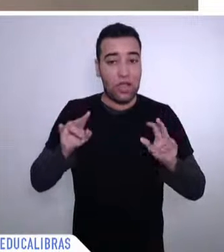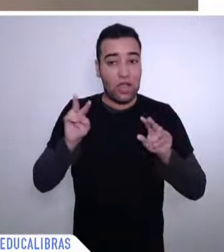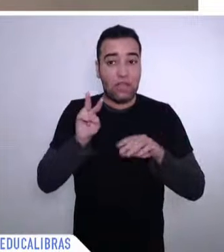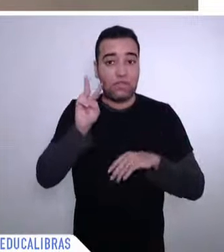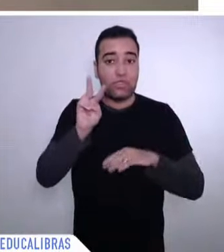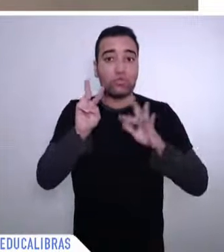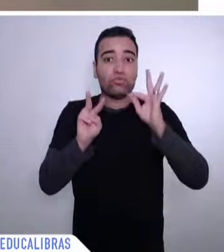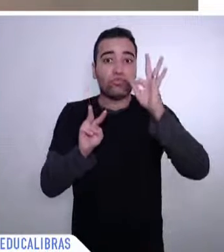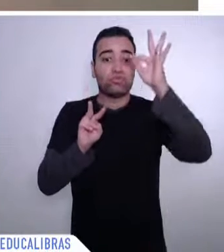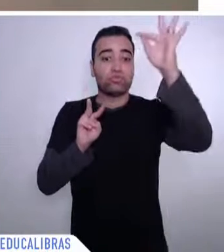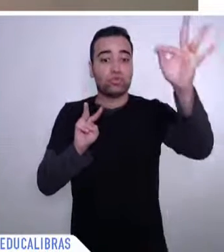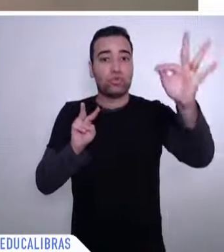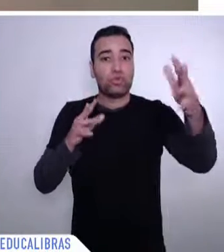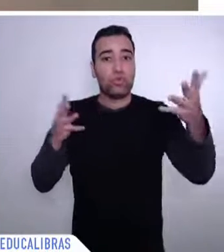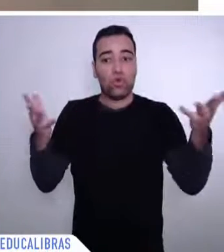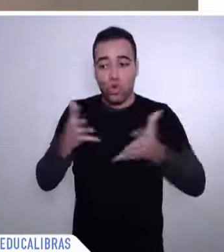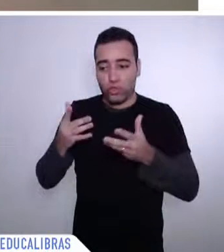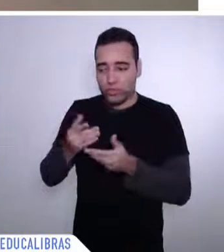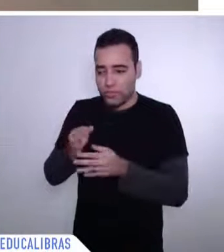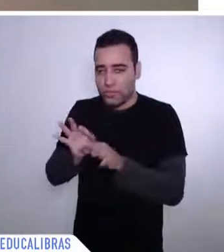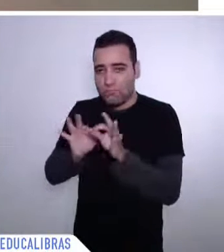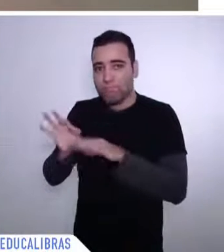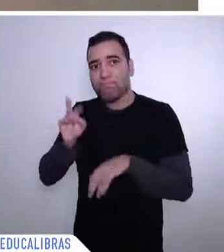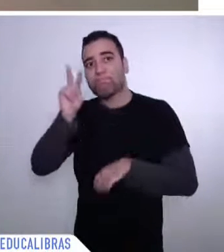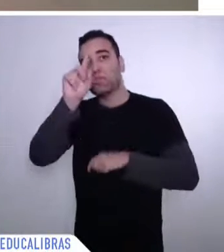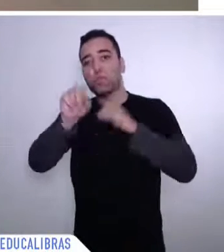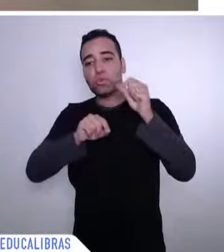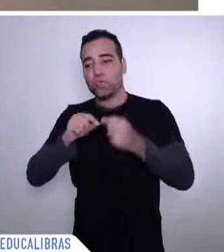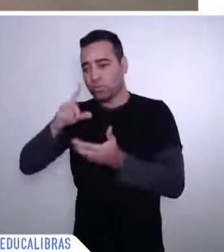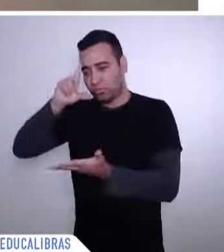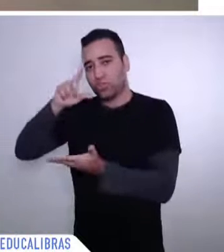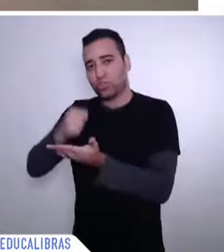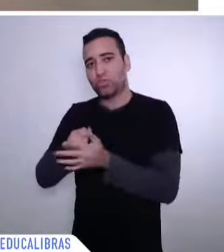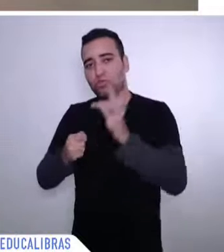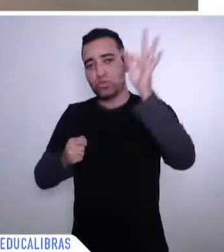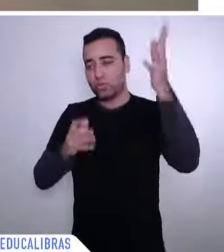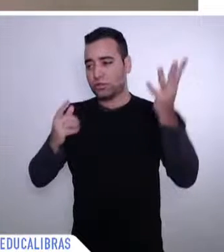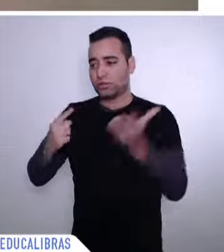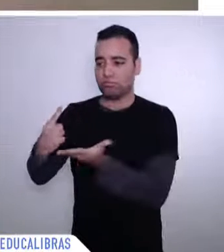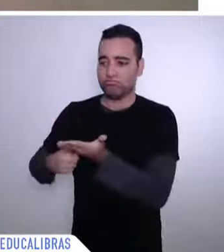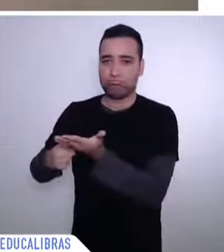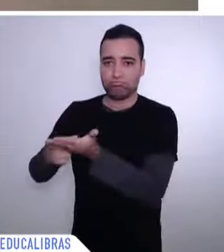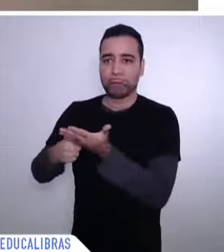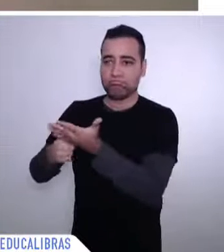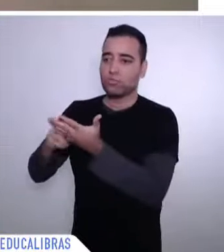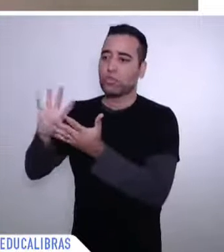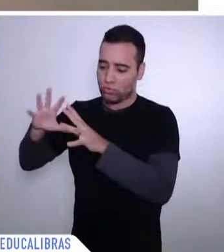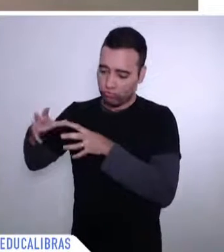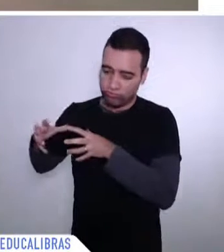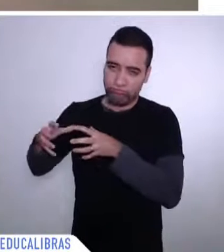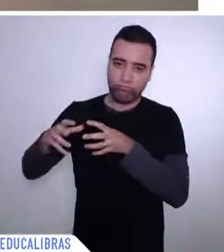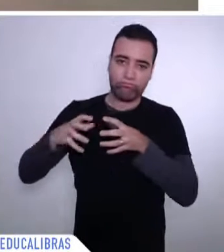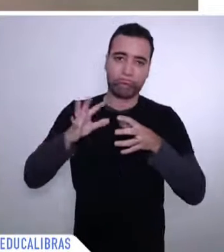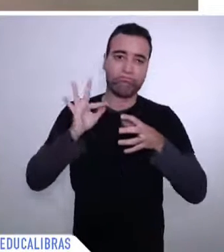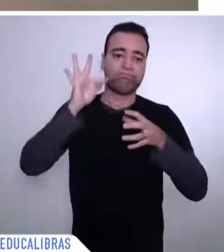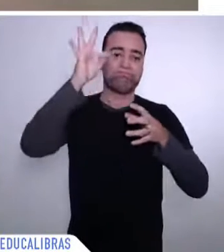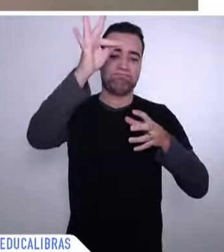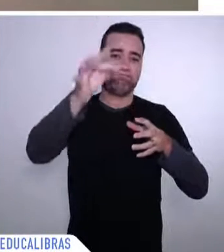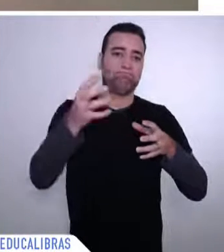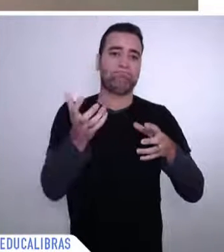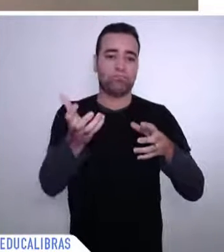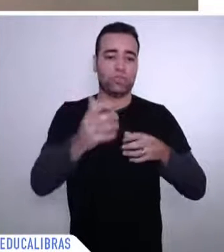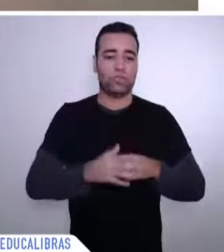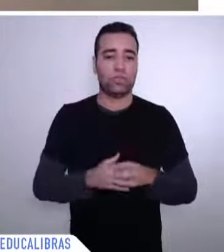this is where we talked about unionization. We talked about bargaining power. With many new forms of